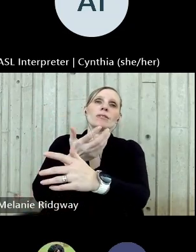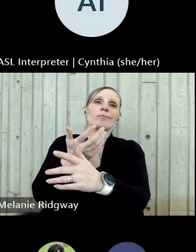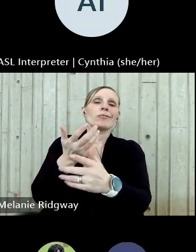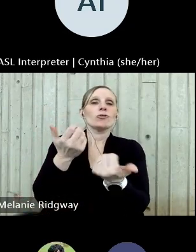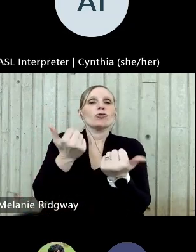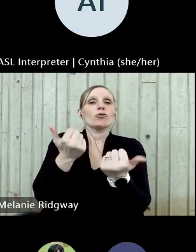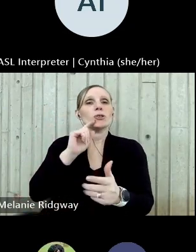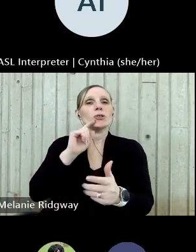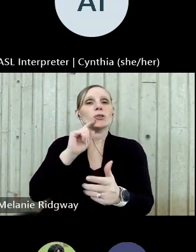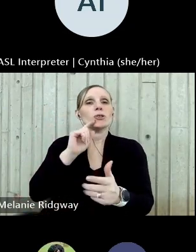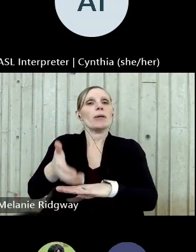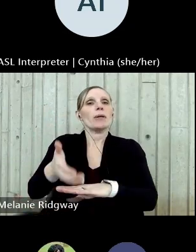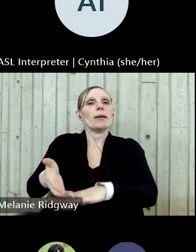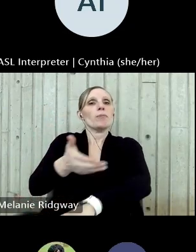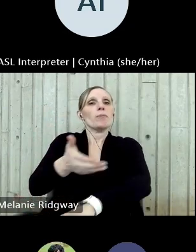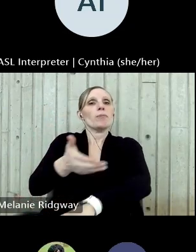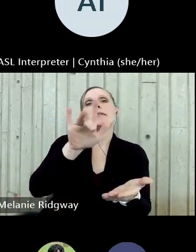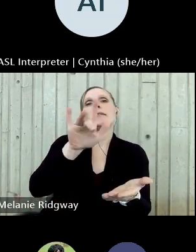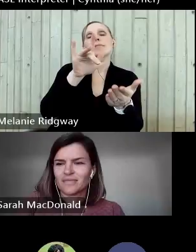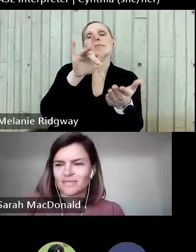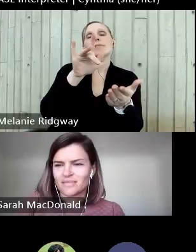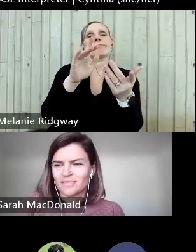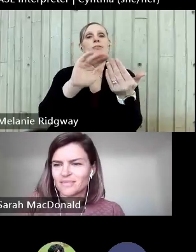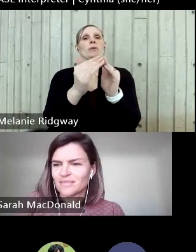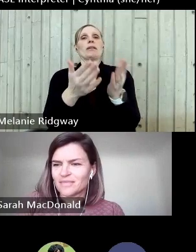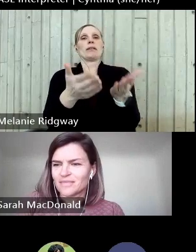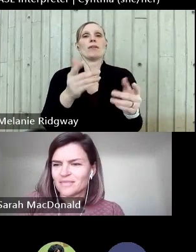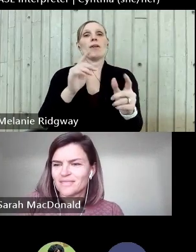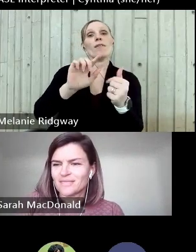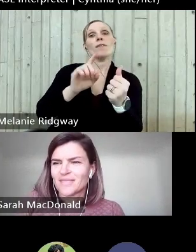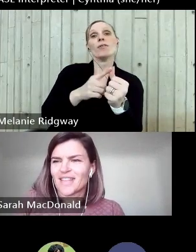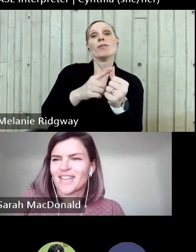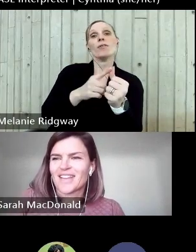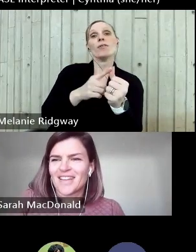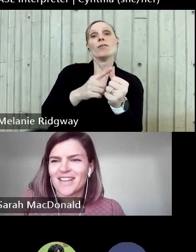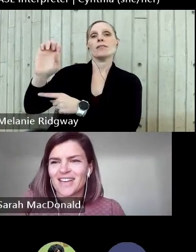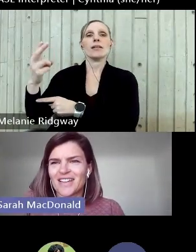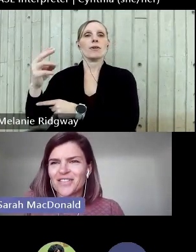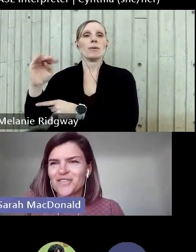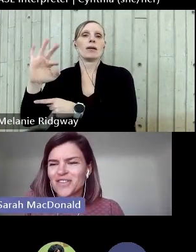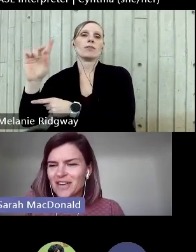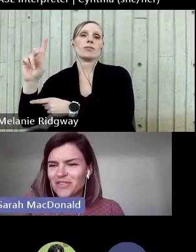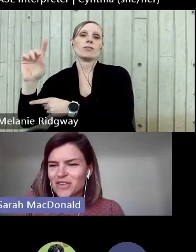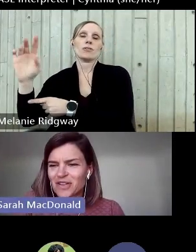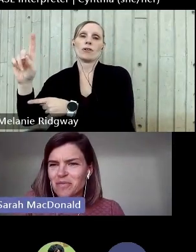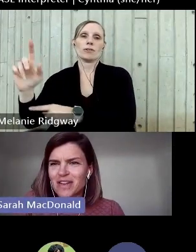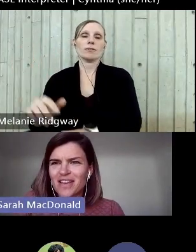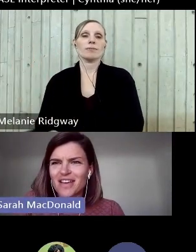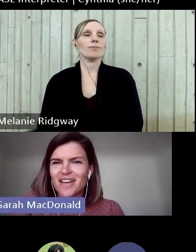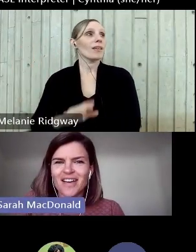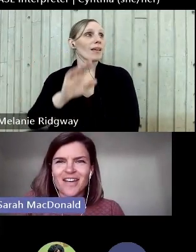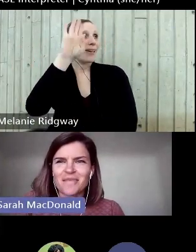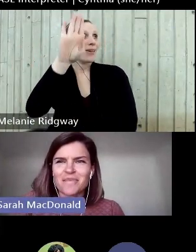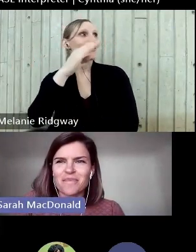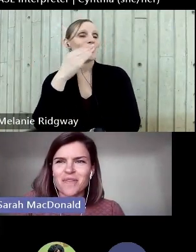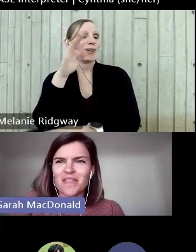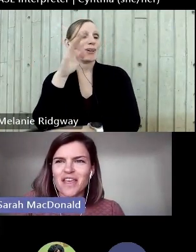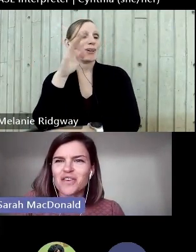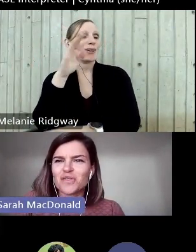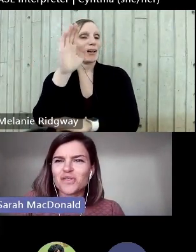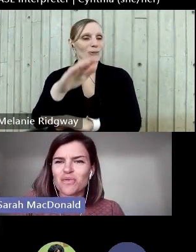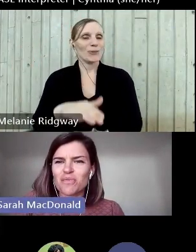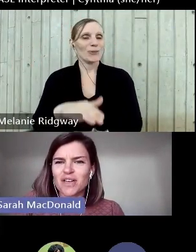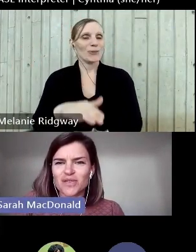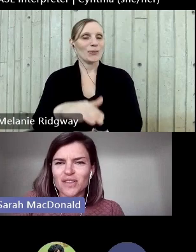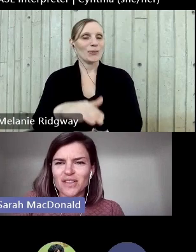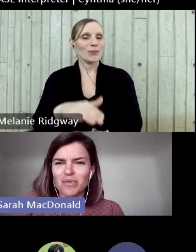Sarah McDonald. Hello, good afternoon, everybody. Thank